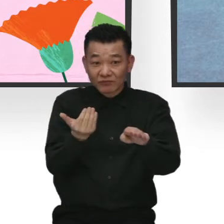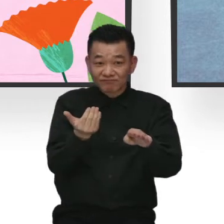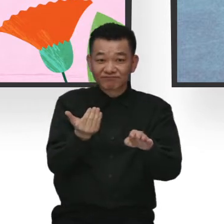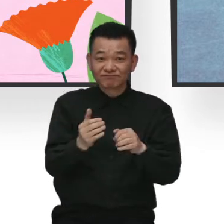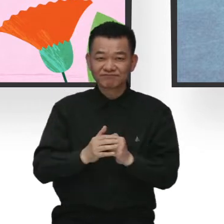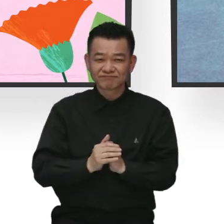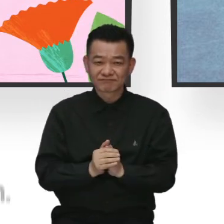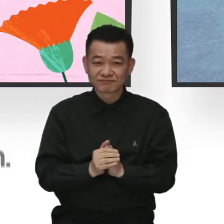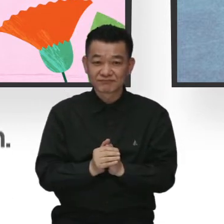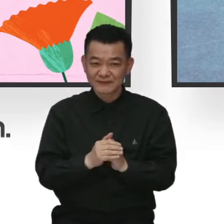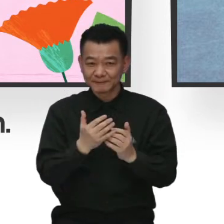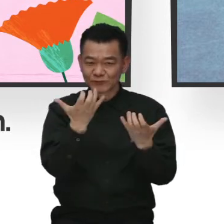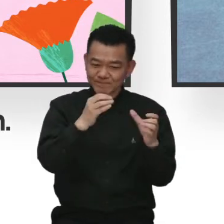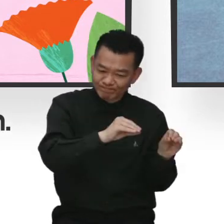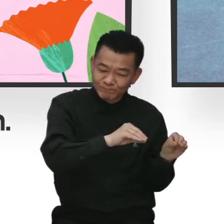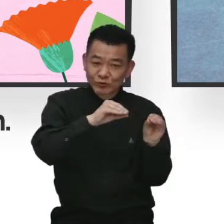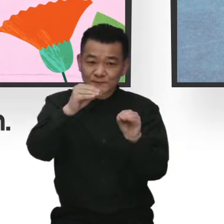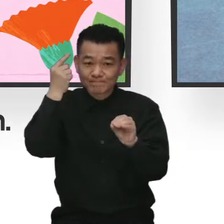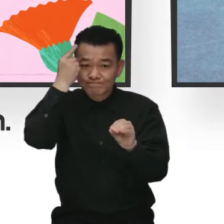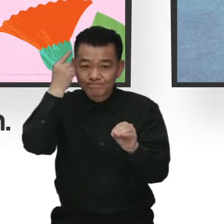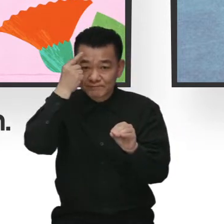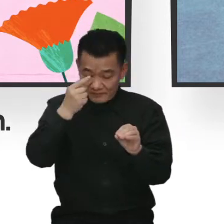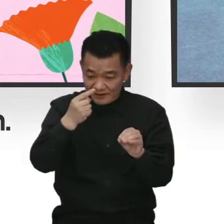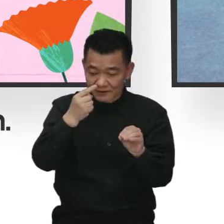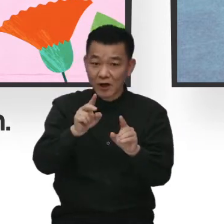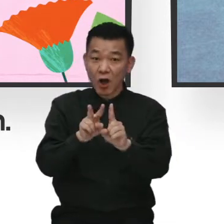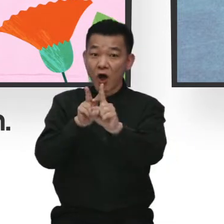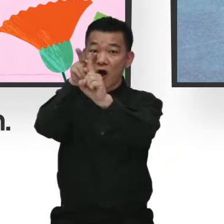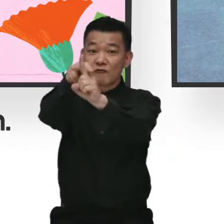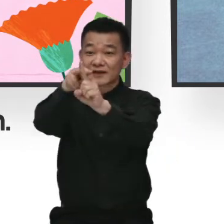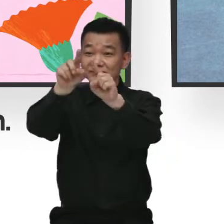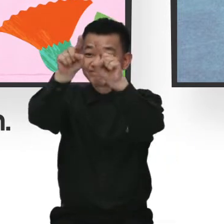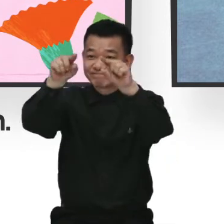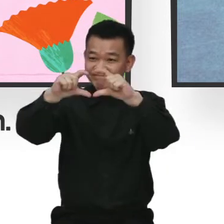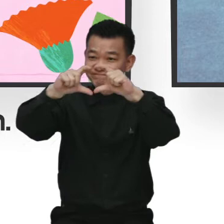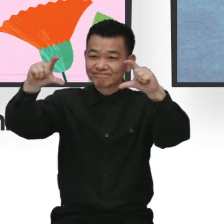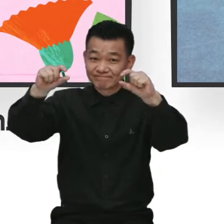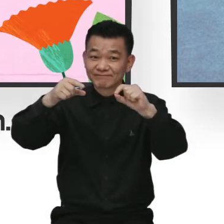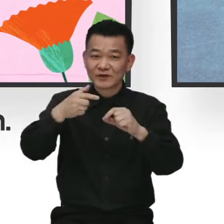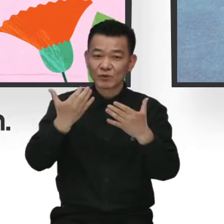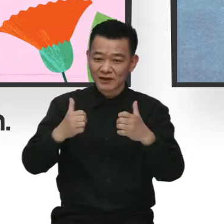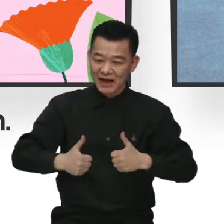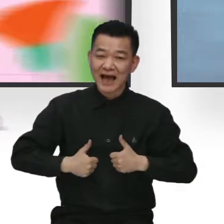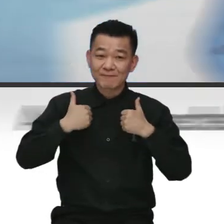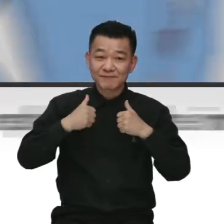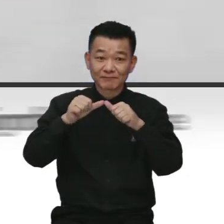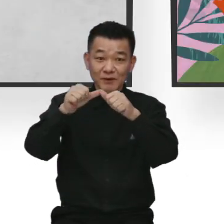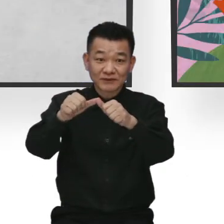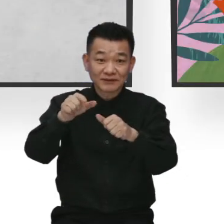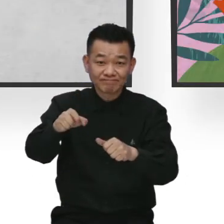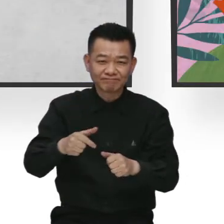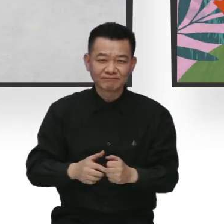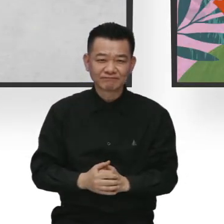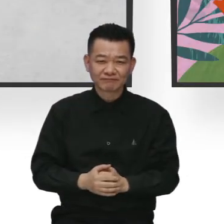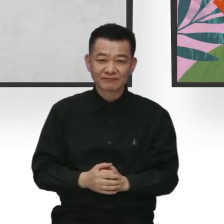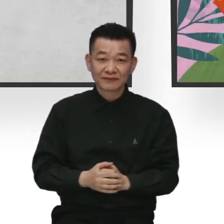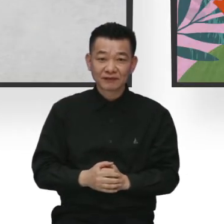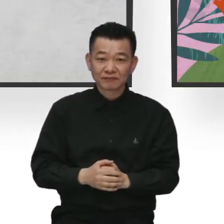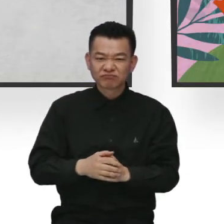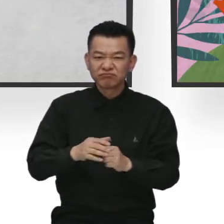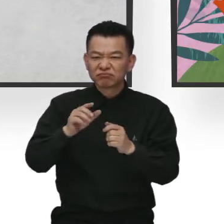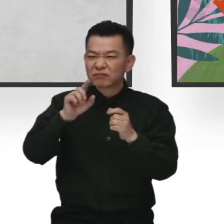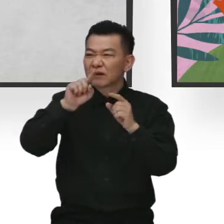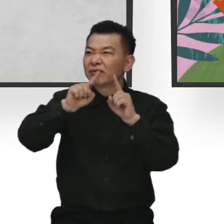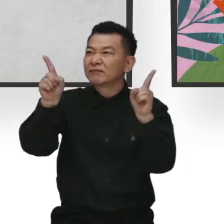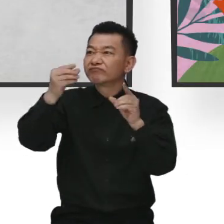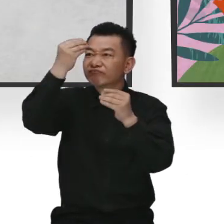residency in Australia, hoping to live with his father who lives there before he passes away. But Mr. A and